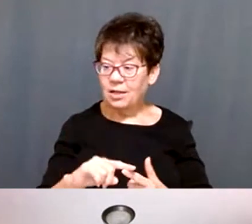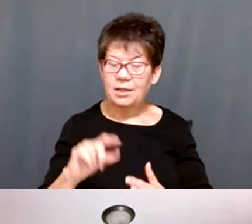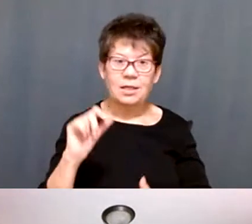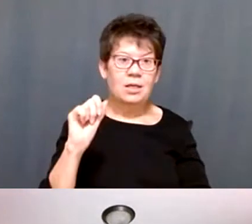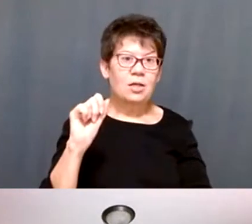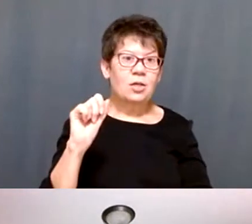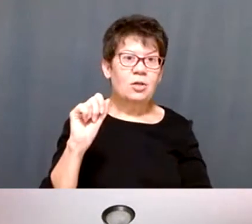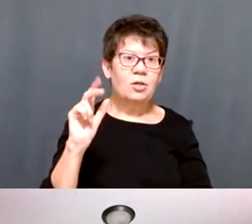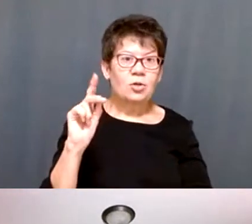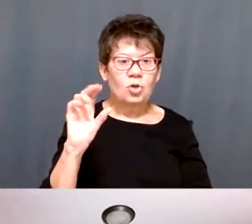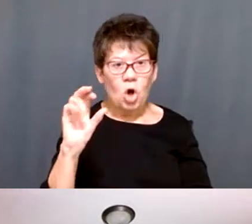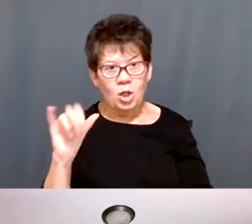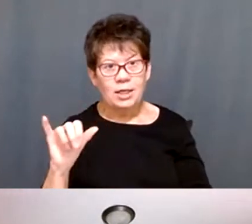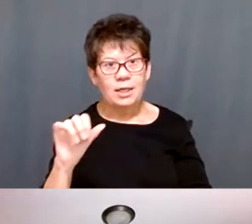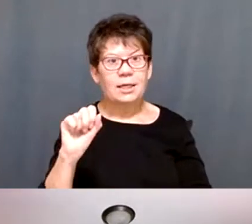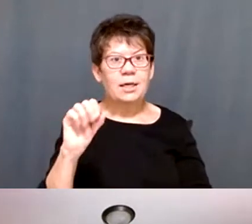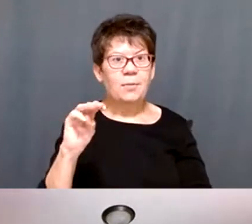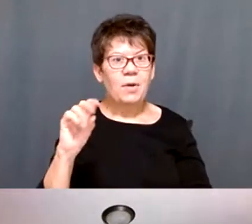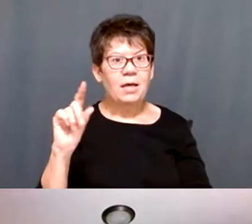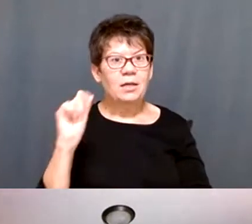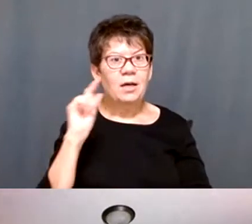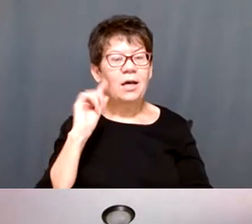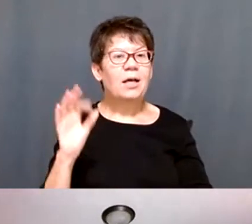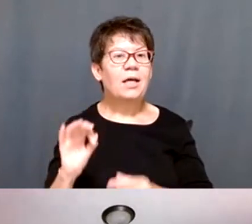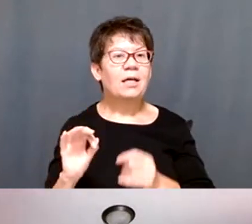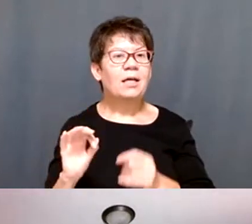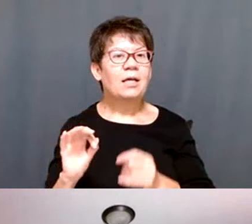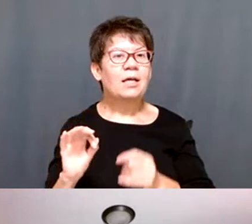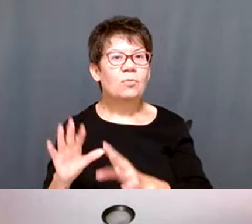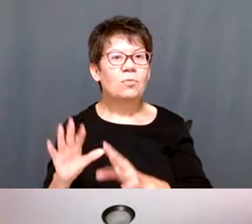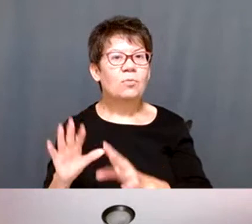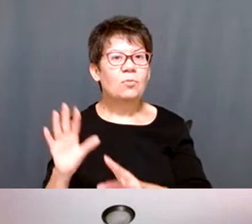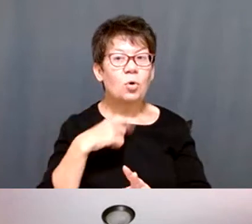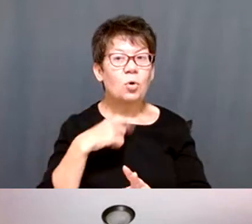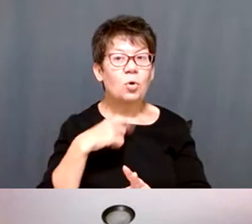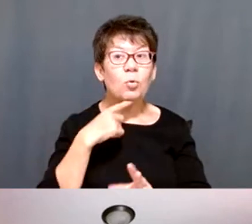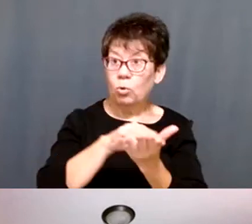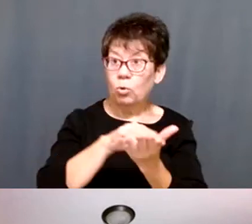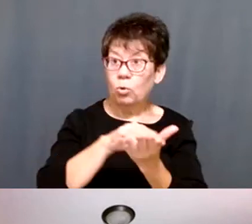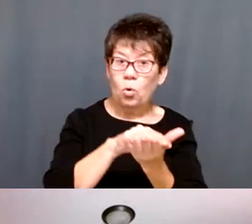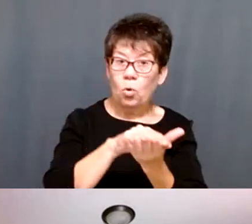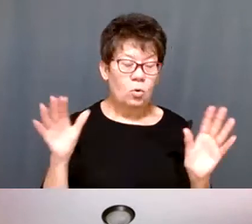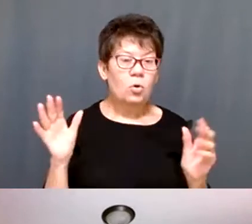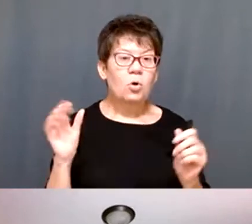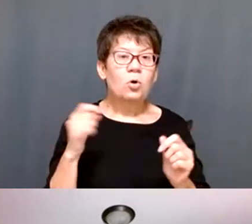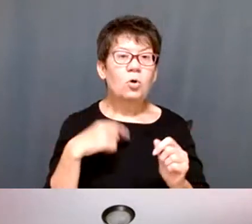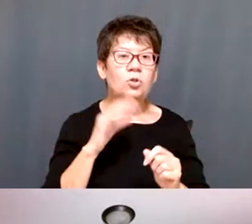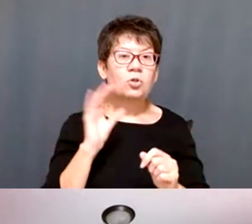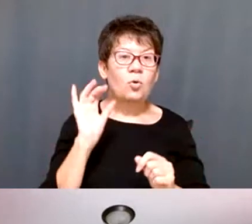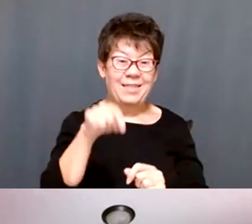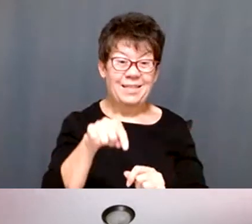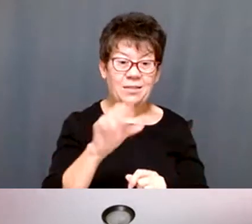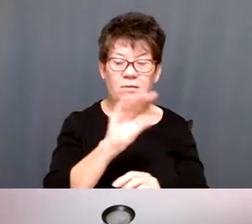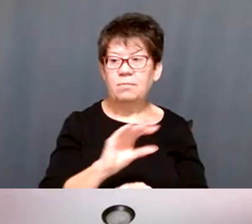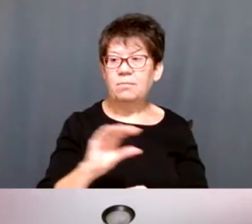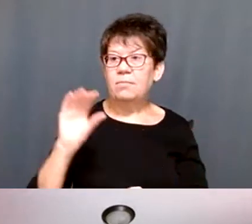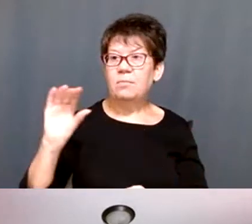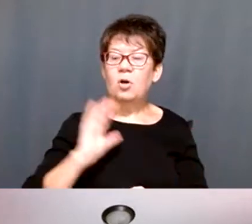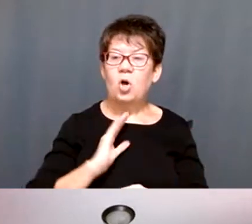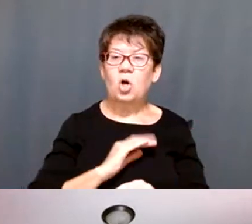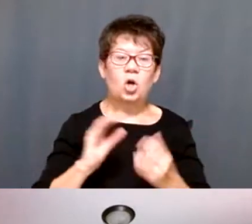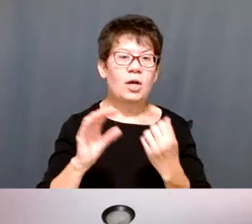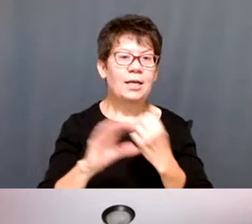translators for helping make this a successful presentation. We did record this. We will put this on our extended option page